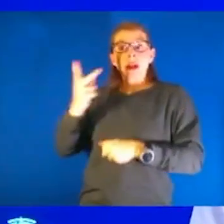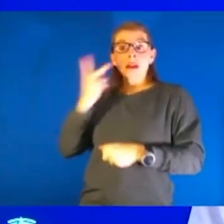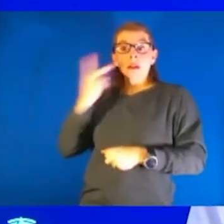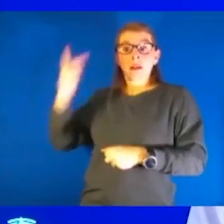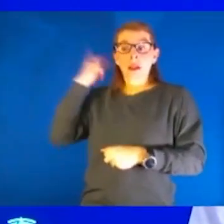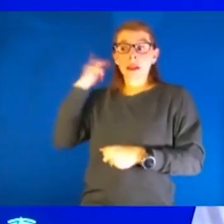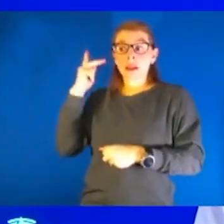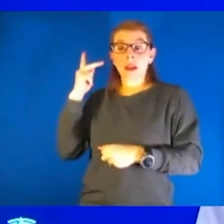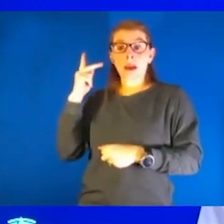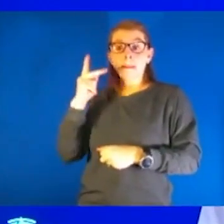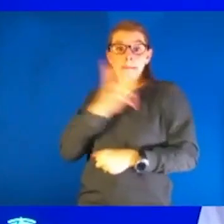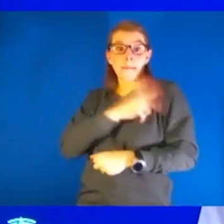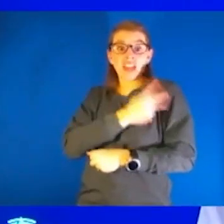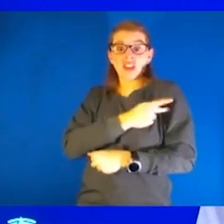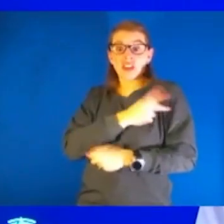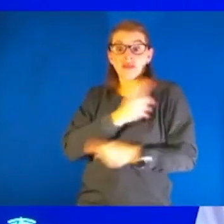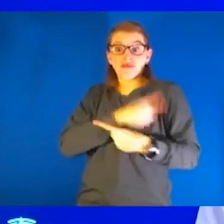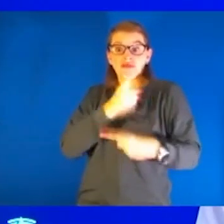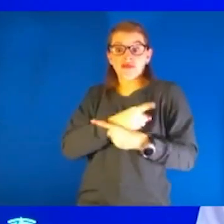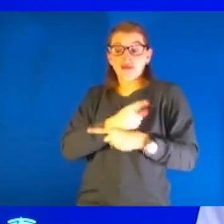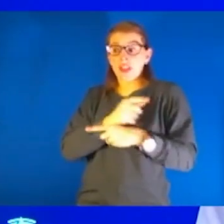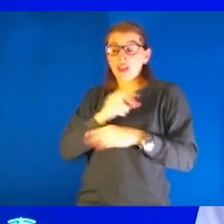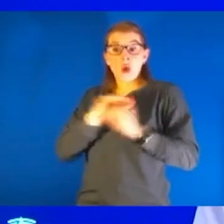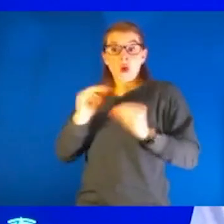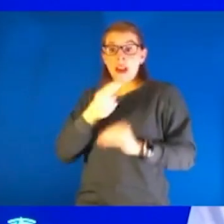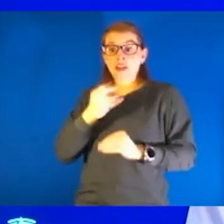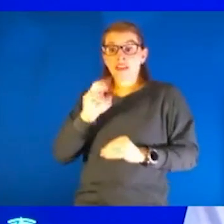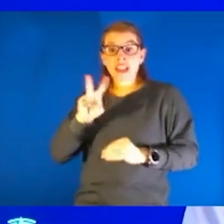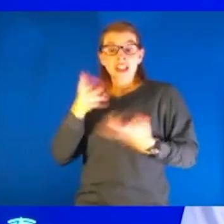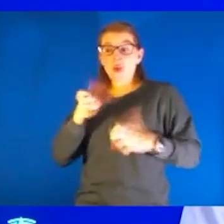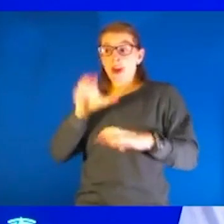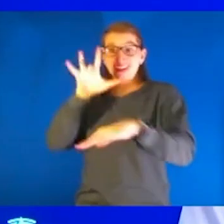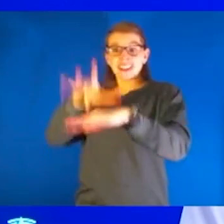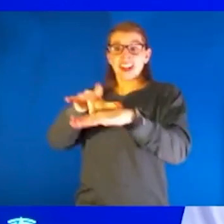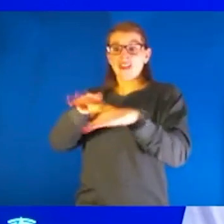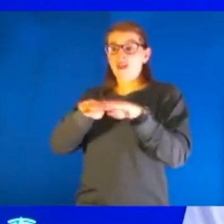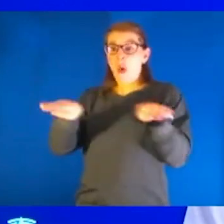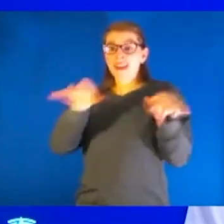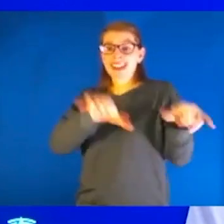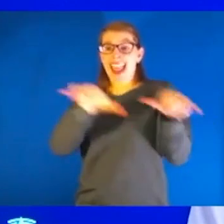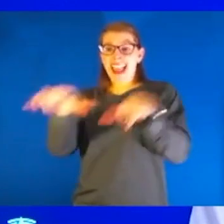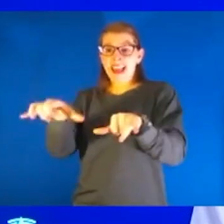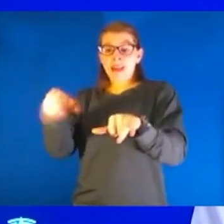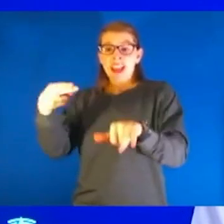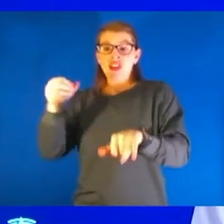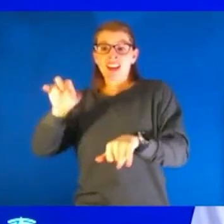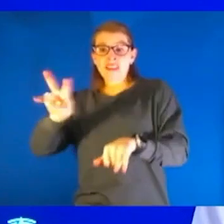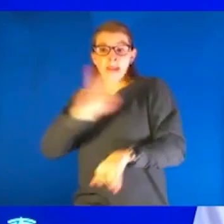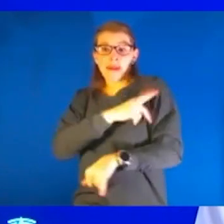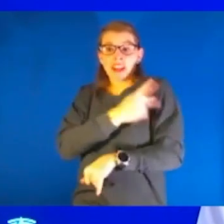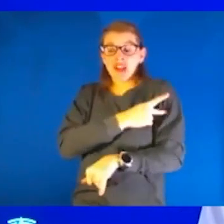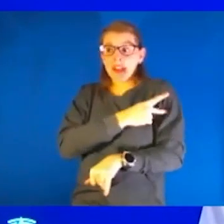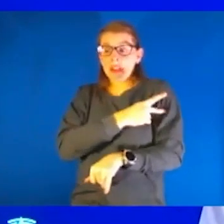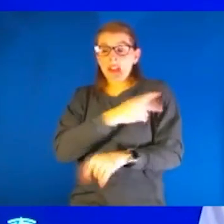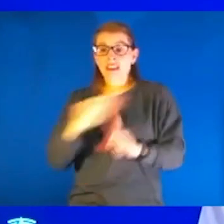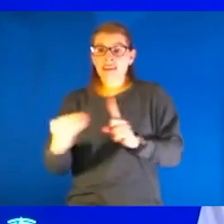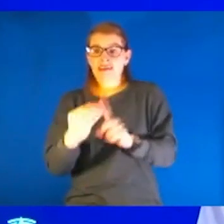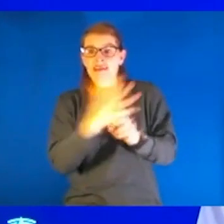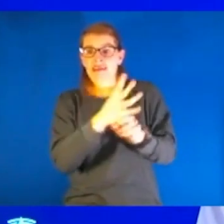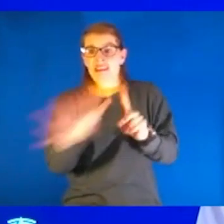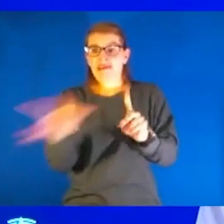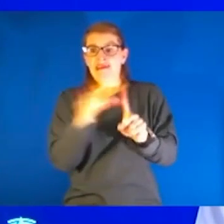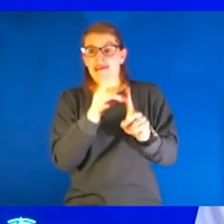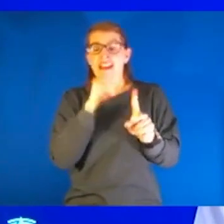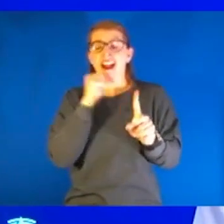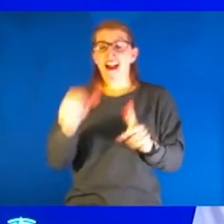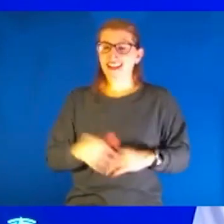it was nowhere near, as this was brought up, nowhere as near transmissible. I think we do need to get away from